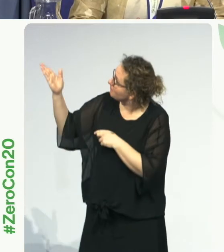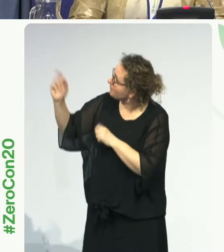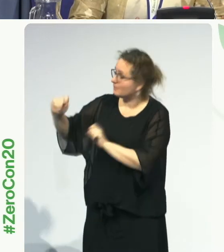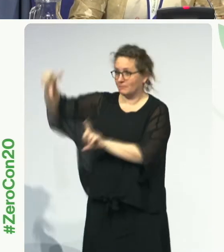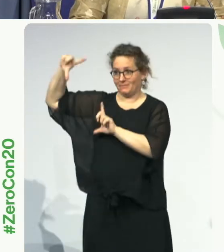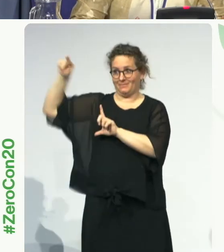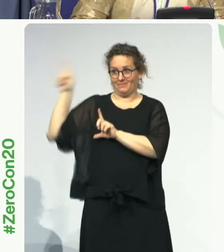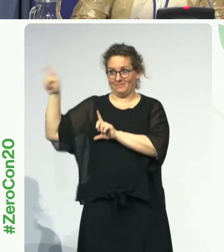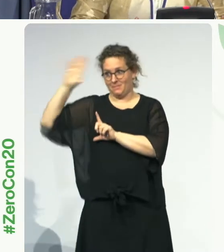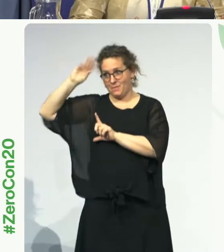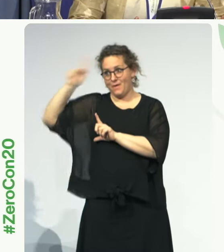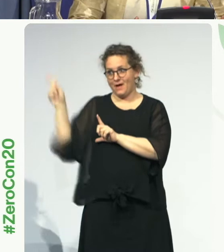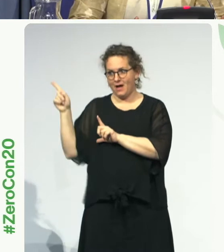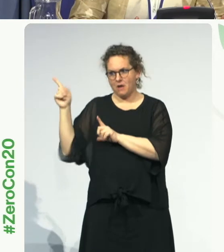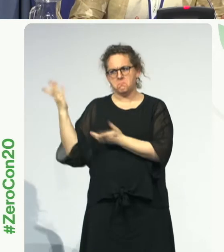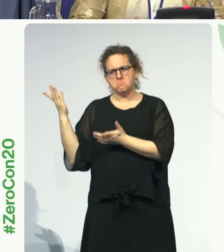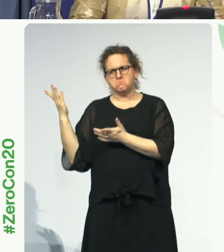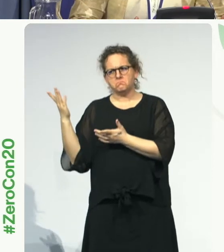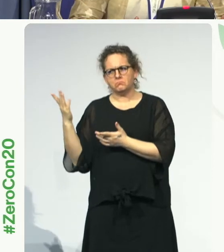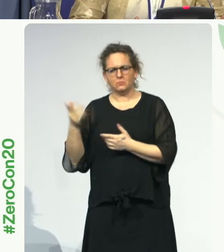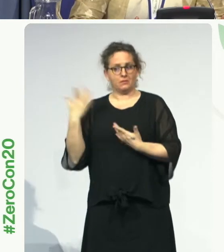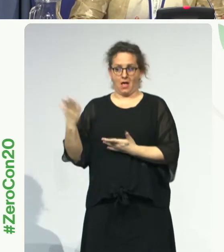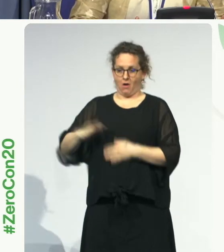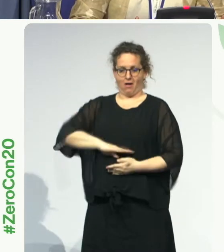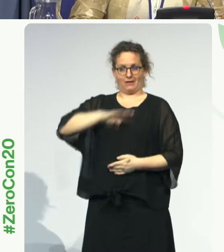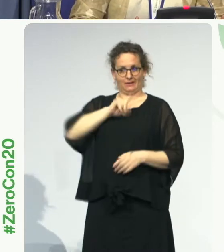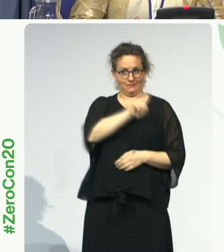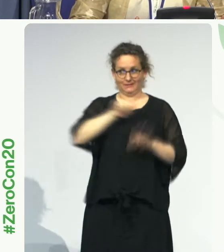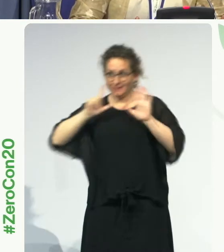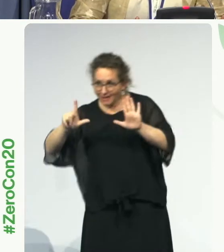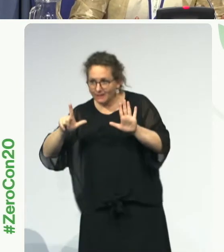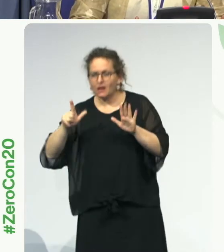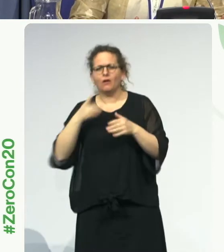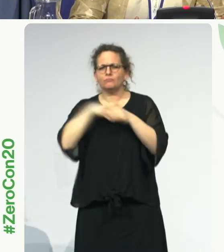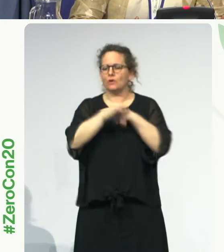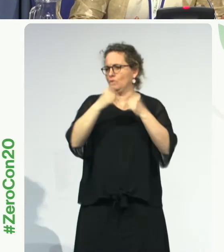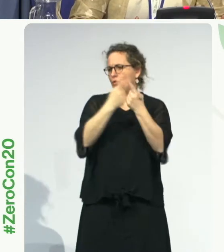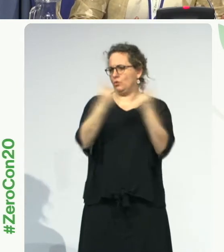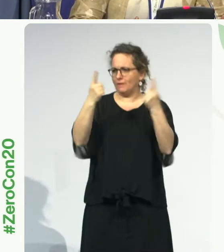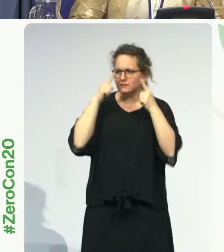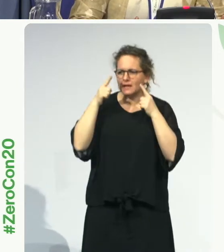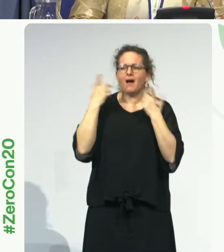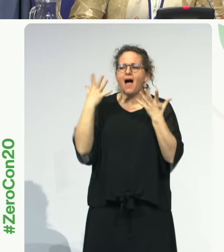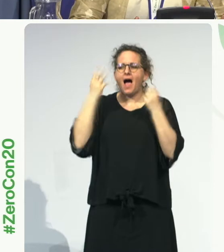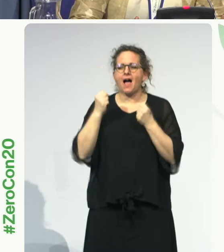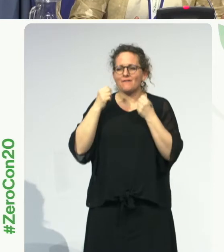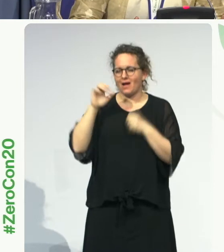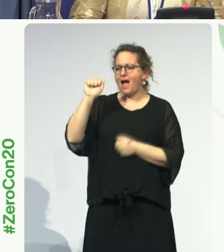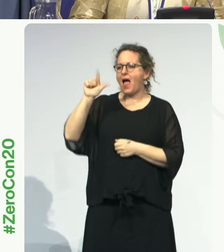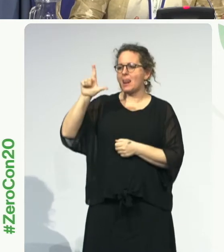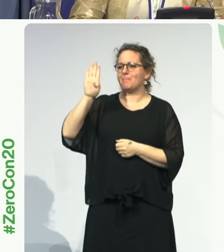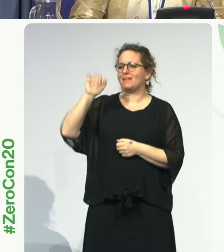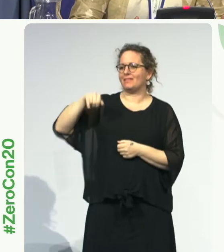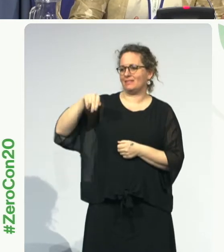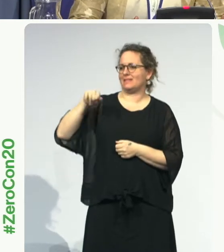a student, 17 years old, with low vision and albinism. And ANESU developed an animal